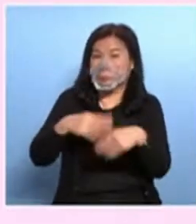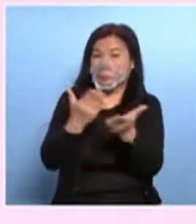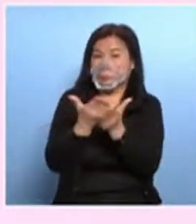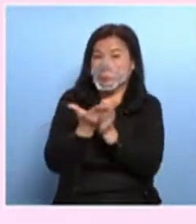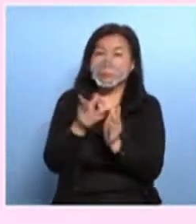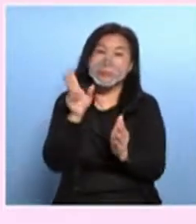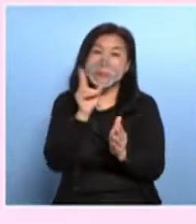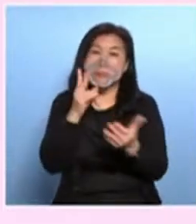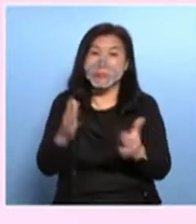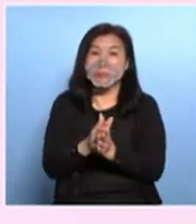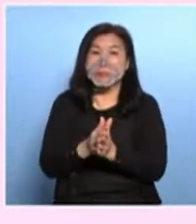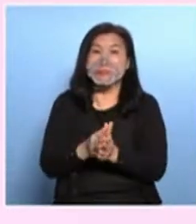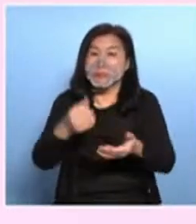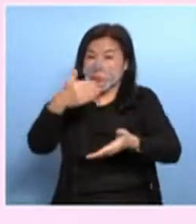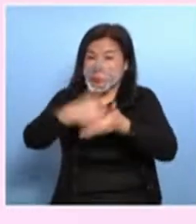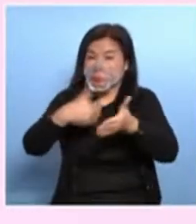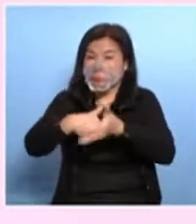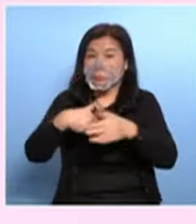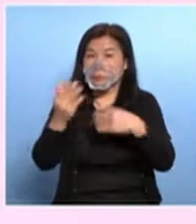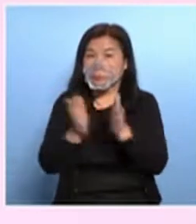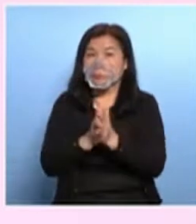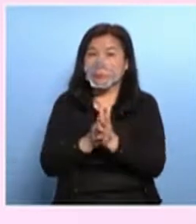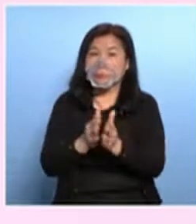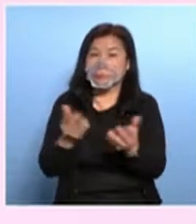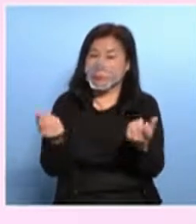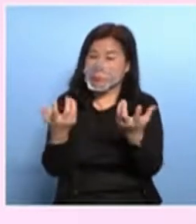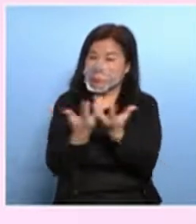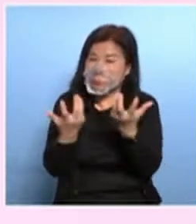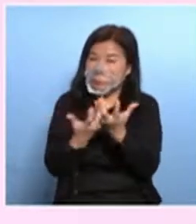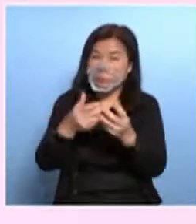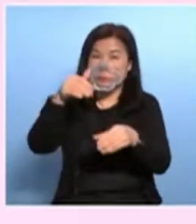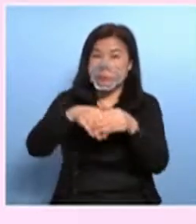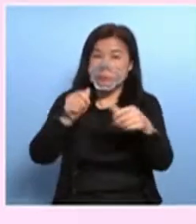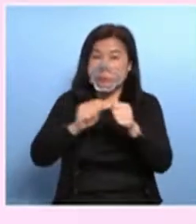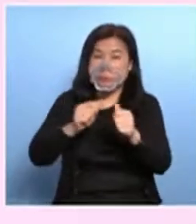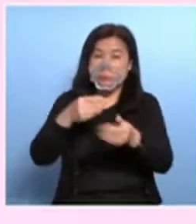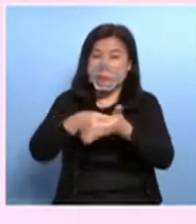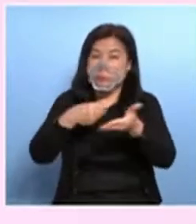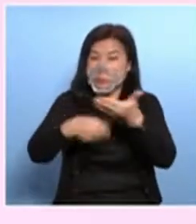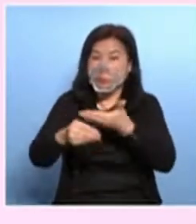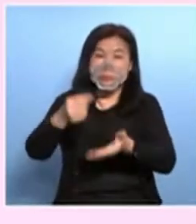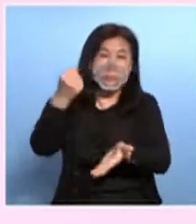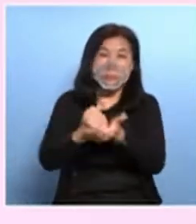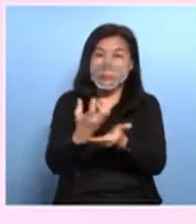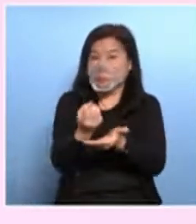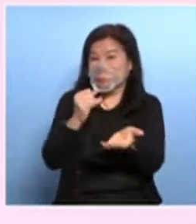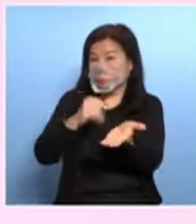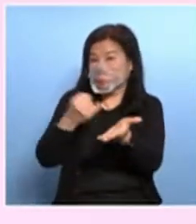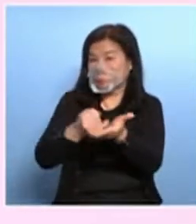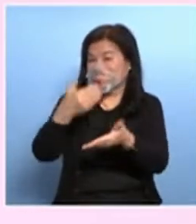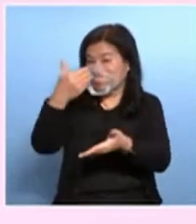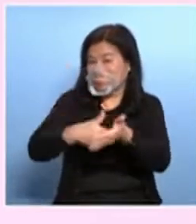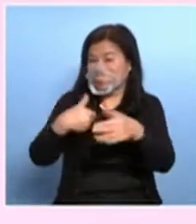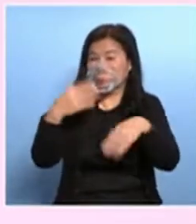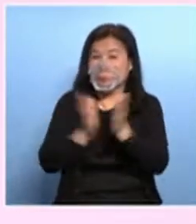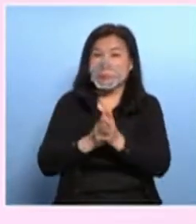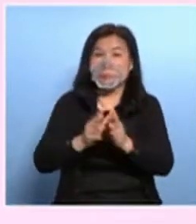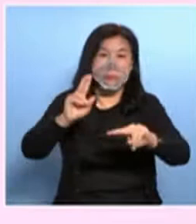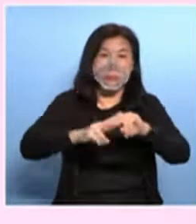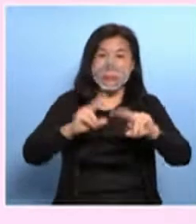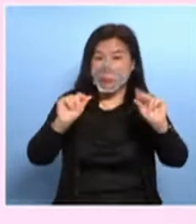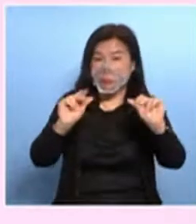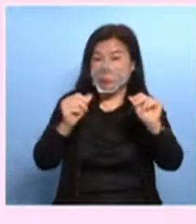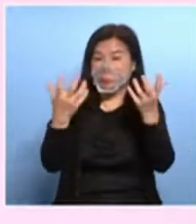mainland. The government will roll out supporting measures such as waiving the stamp duty on stock transfers paid by market makers in